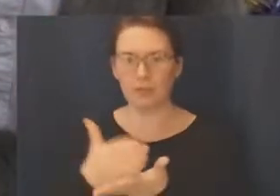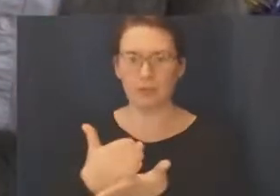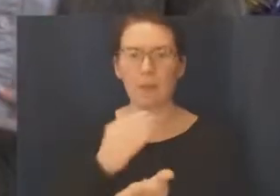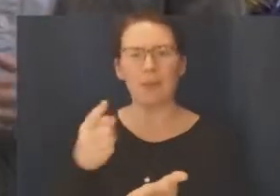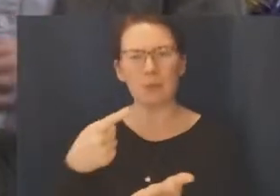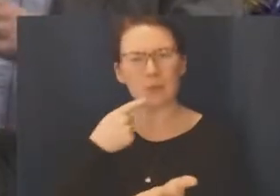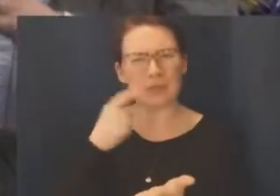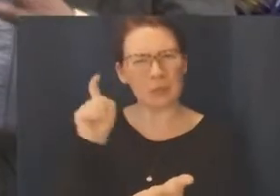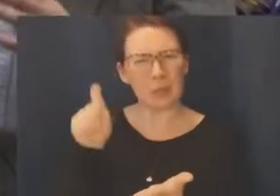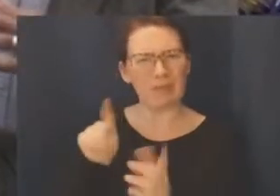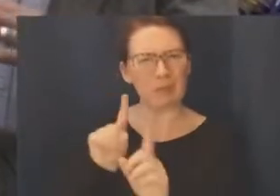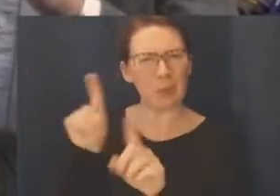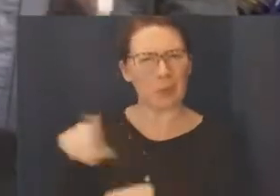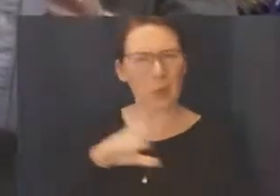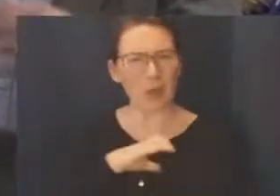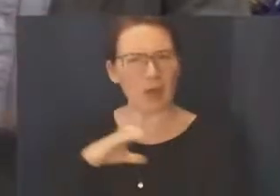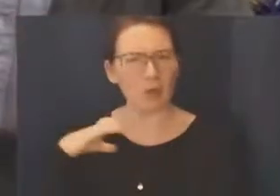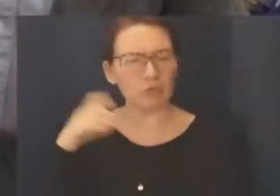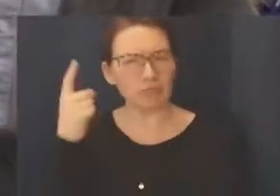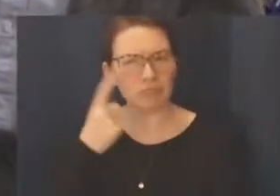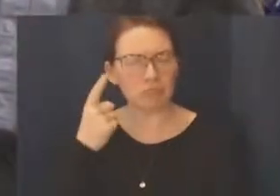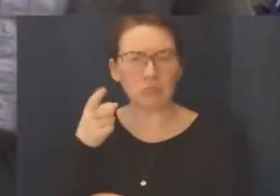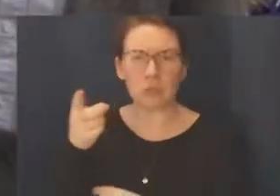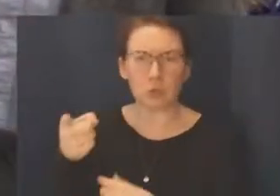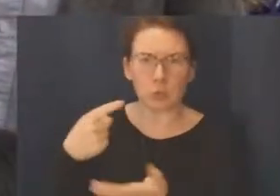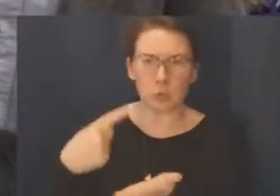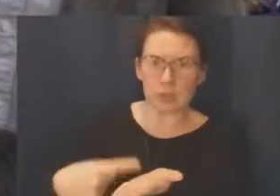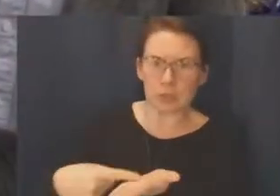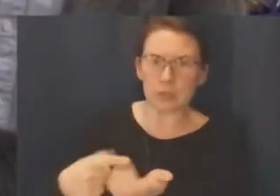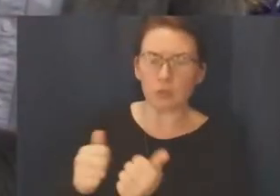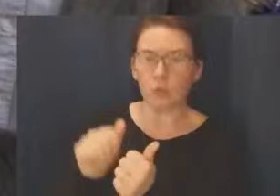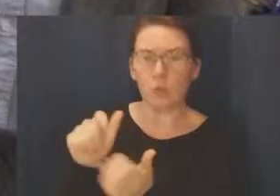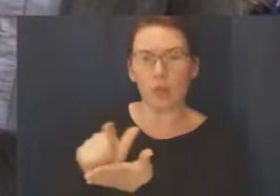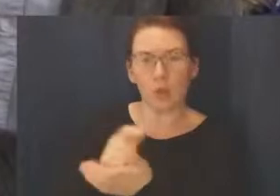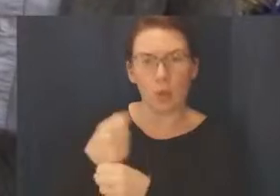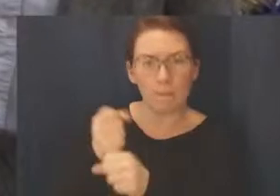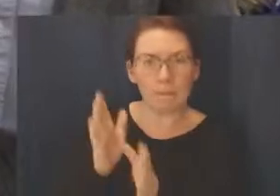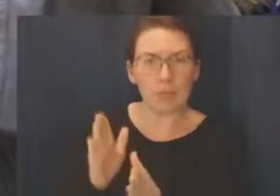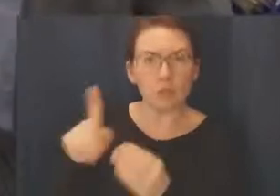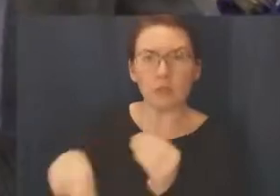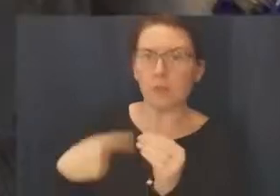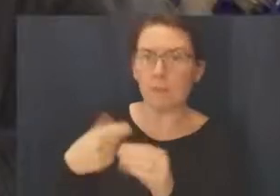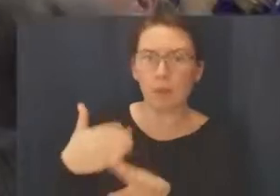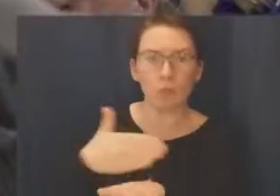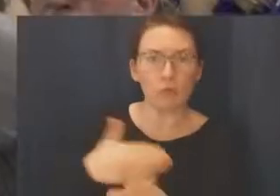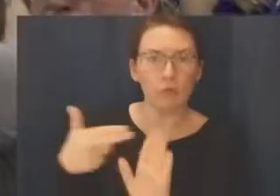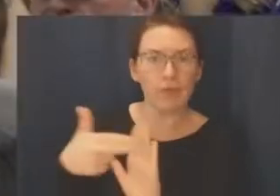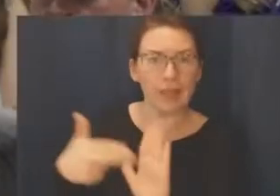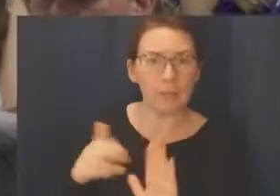with lawmakers on both sides of the aisle regarding improved labeling around food? Thank you.